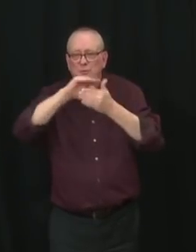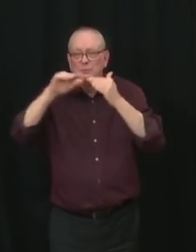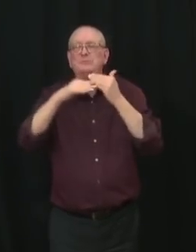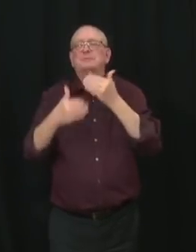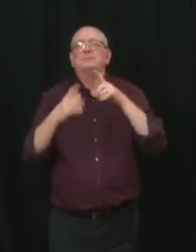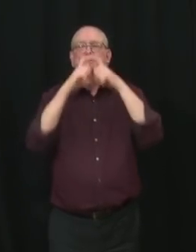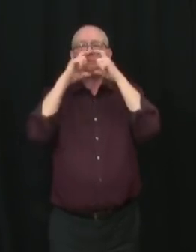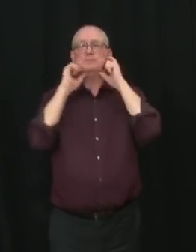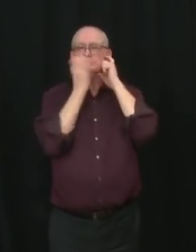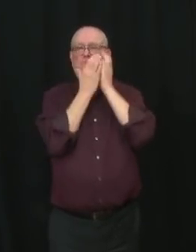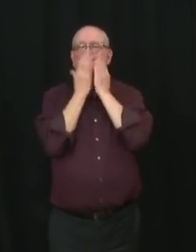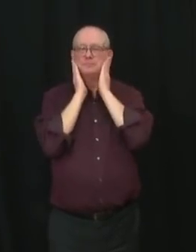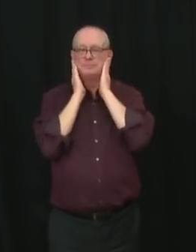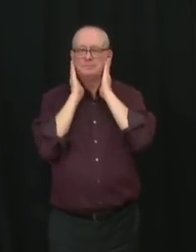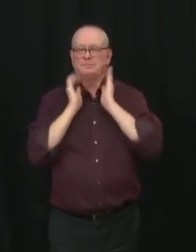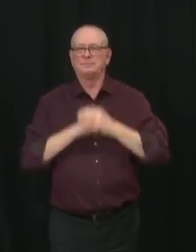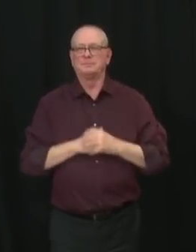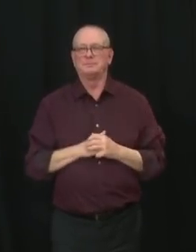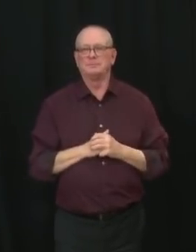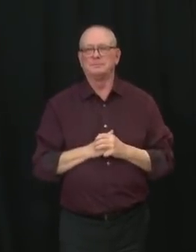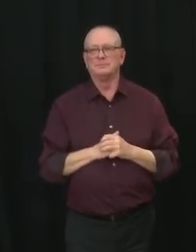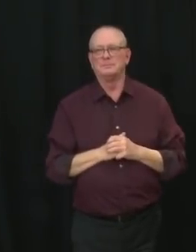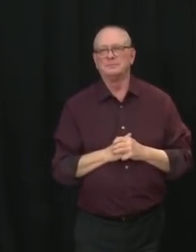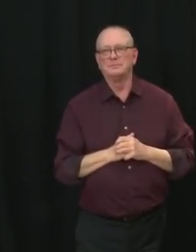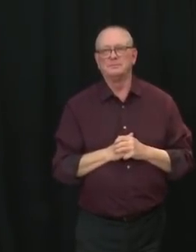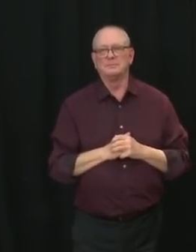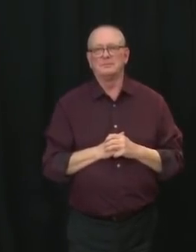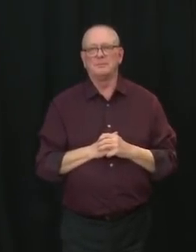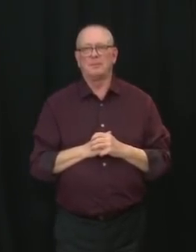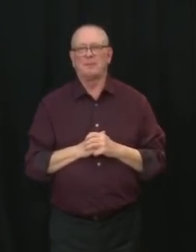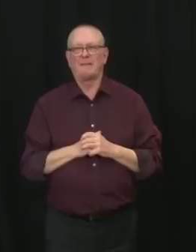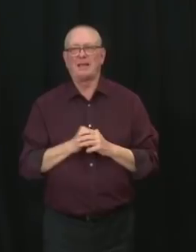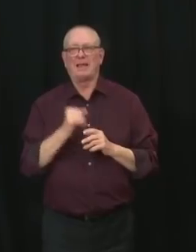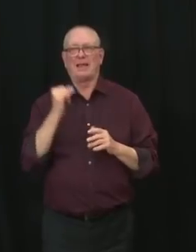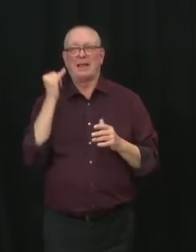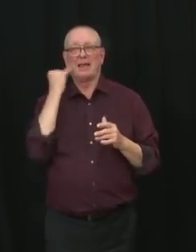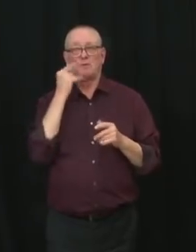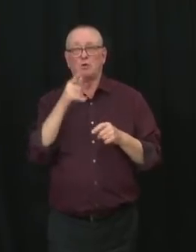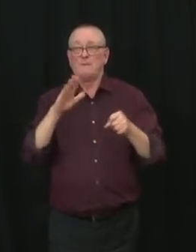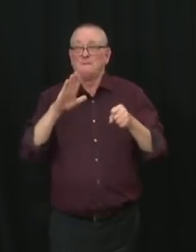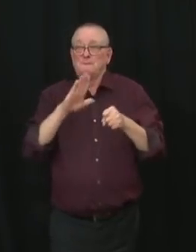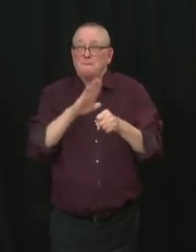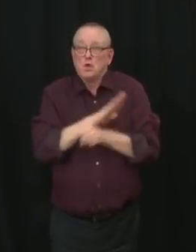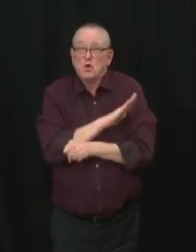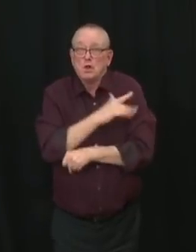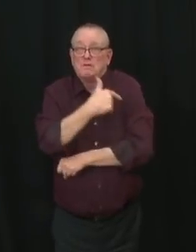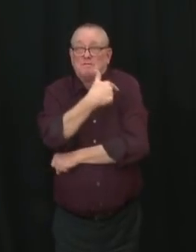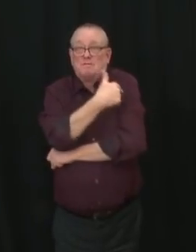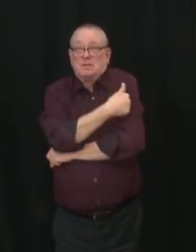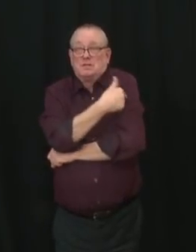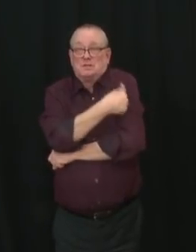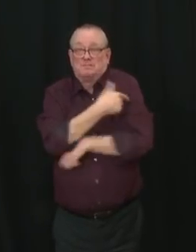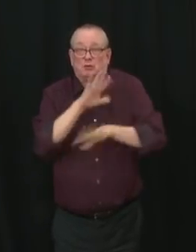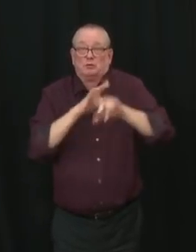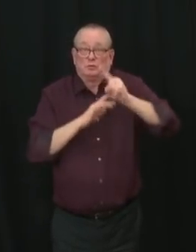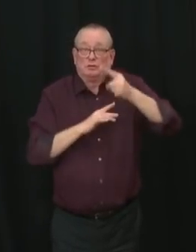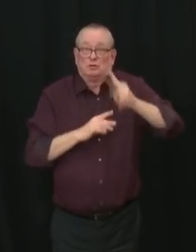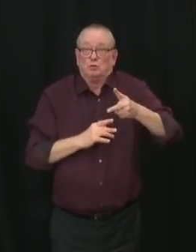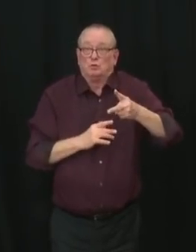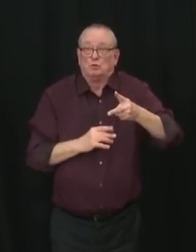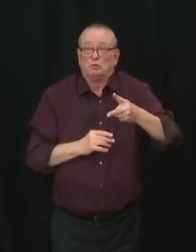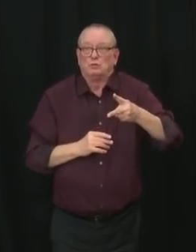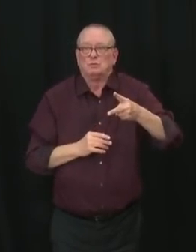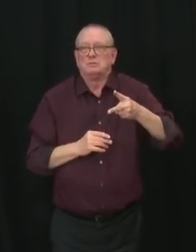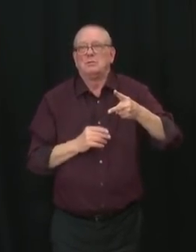2 or 3 doses, you must isolate away from others for at least 5 days from the day you were first symptomatic